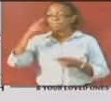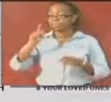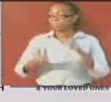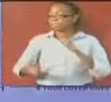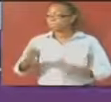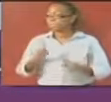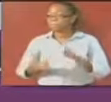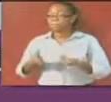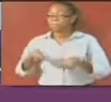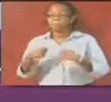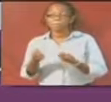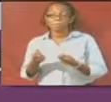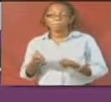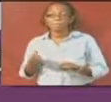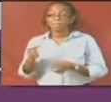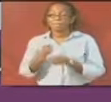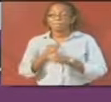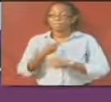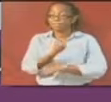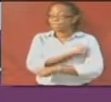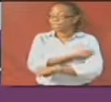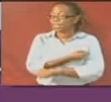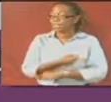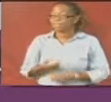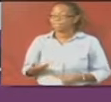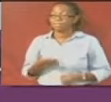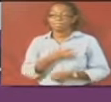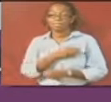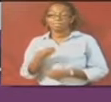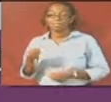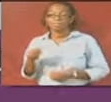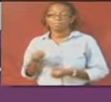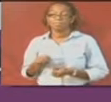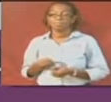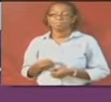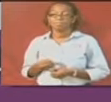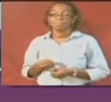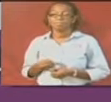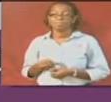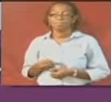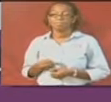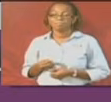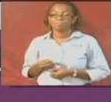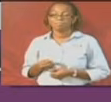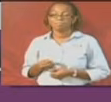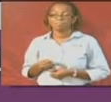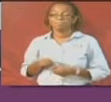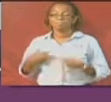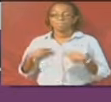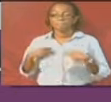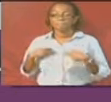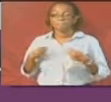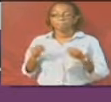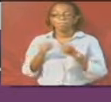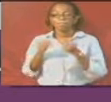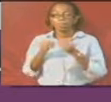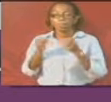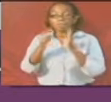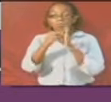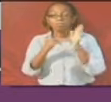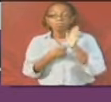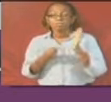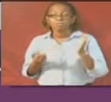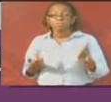vaccinated? And what are some of the guidelines that they should be looking at other than what we already know out there? And then 2, has